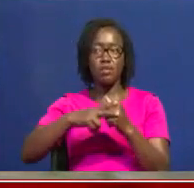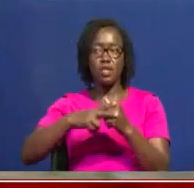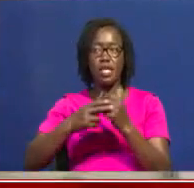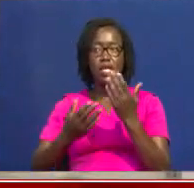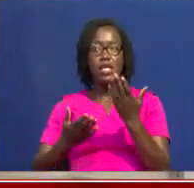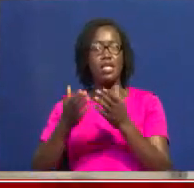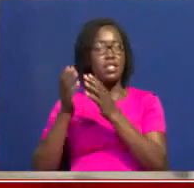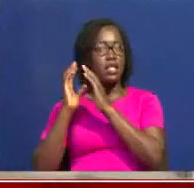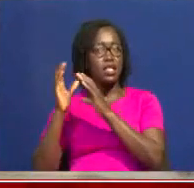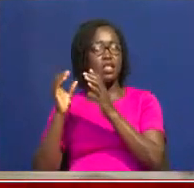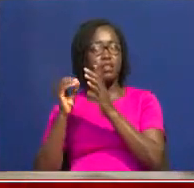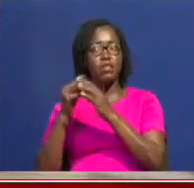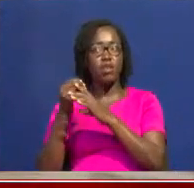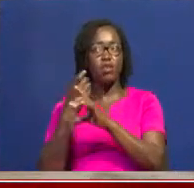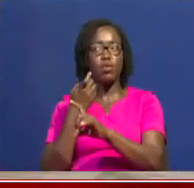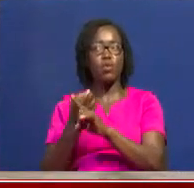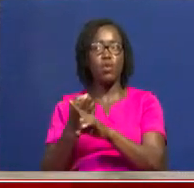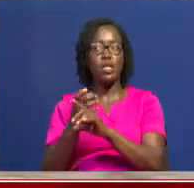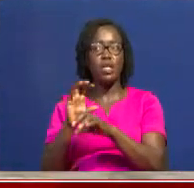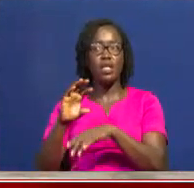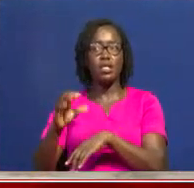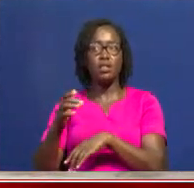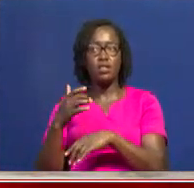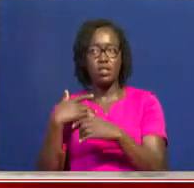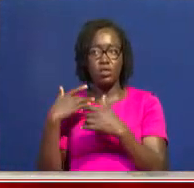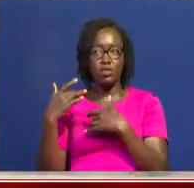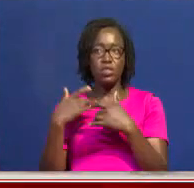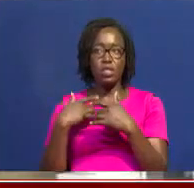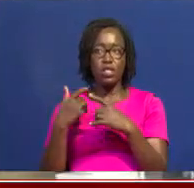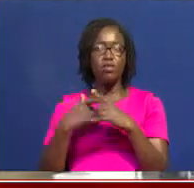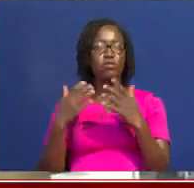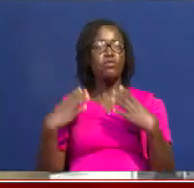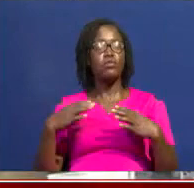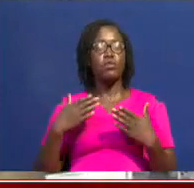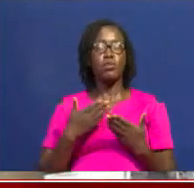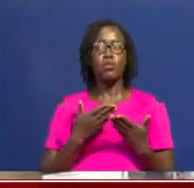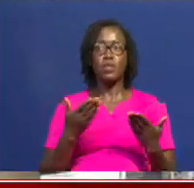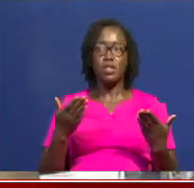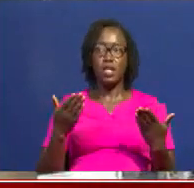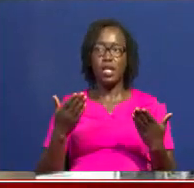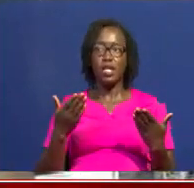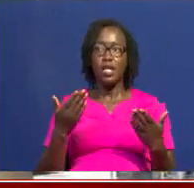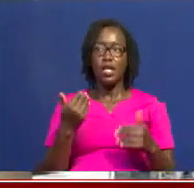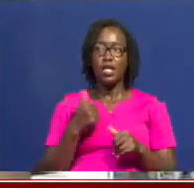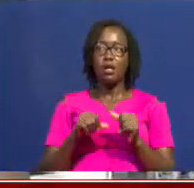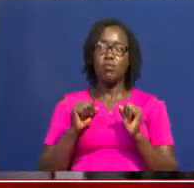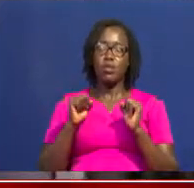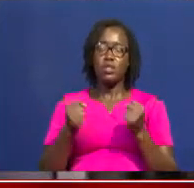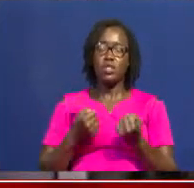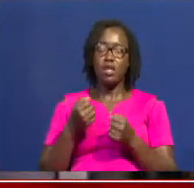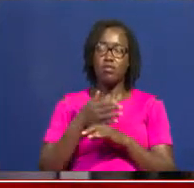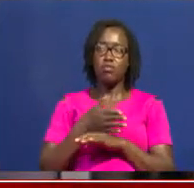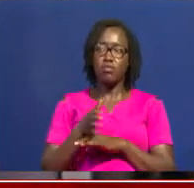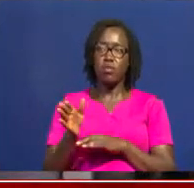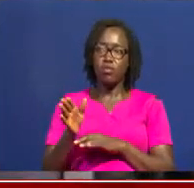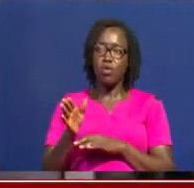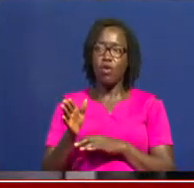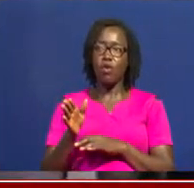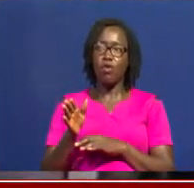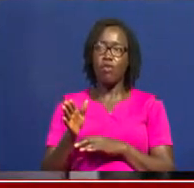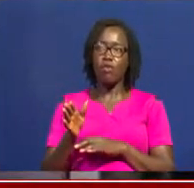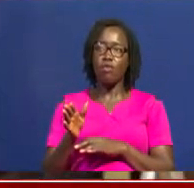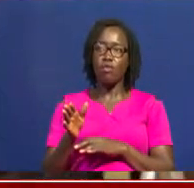Kilifi or Kwale counties amid concerns from residents about safe disposal of nuclear